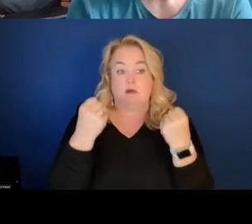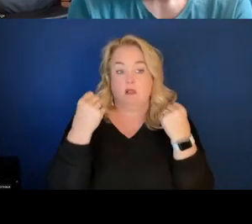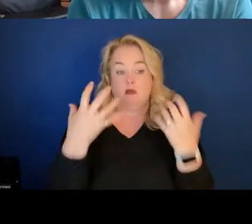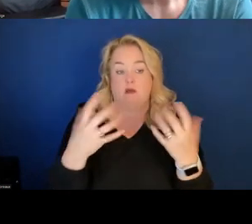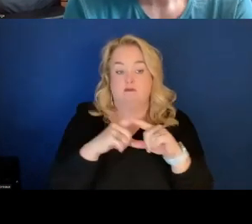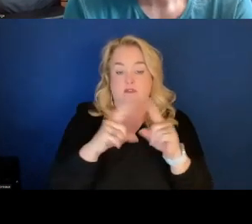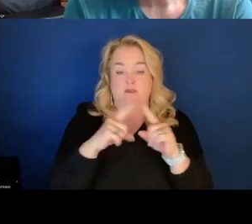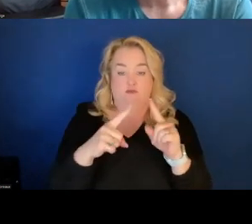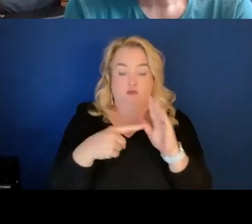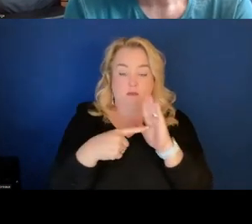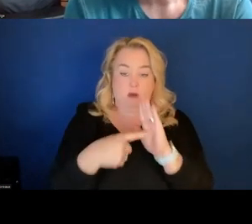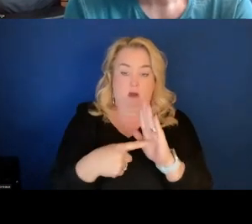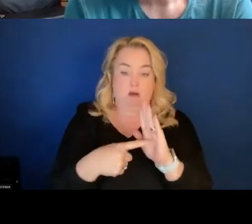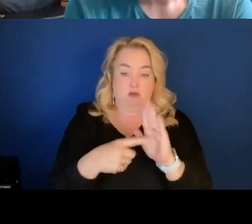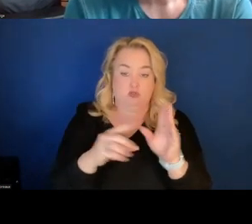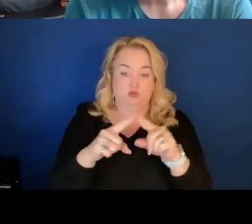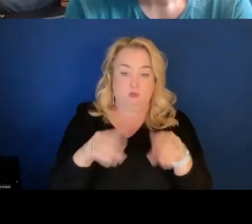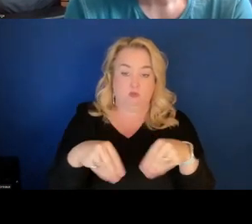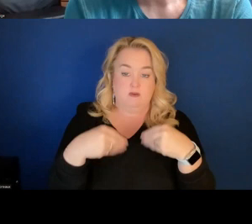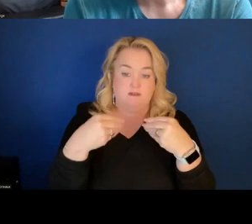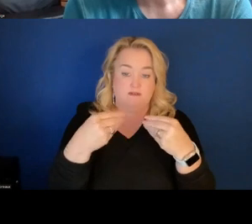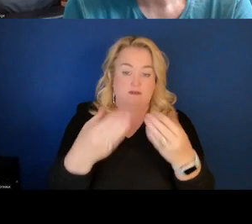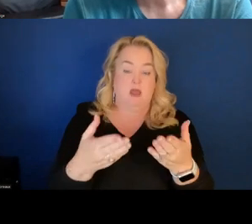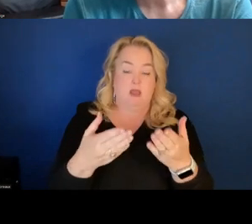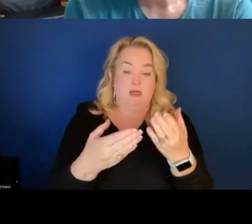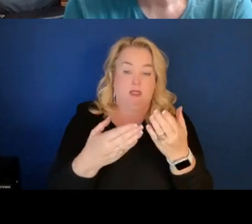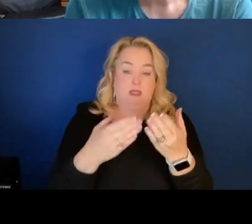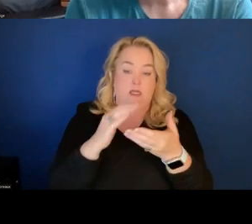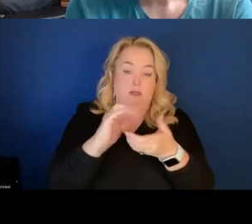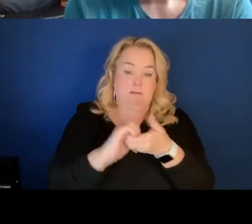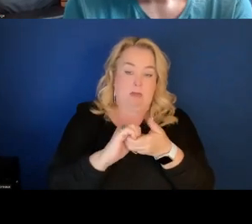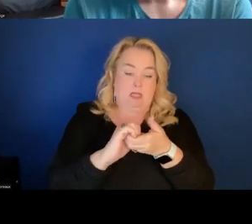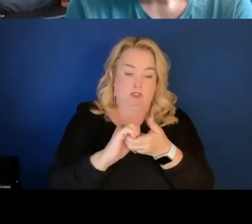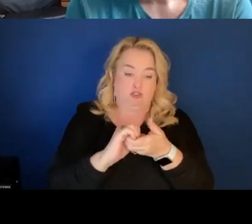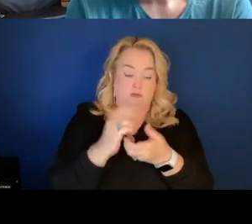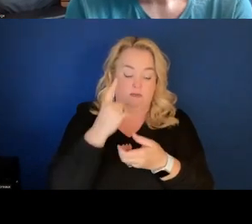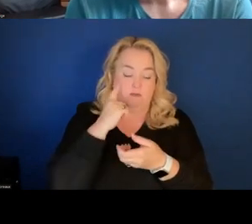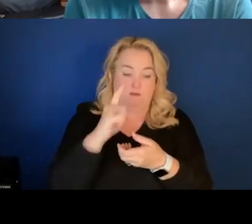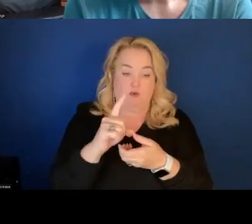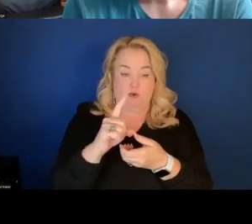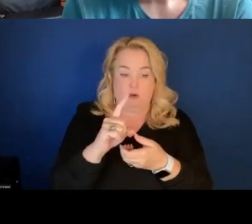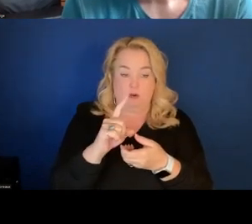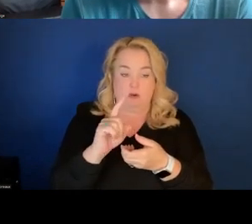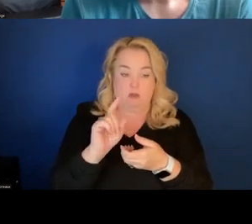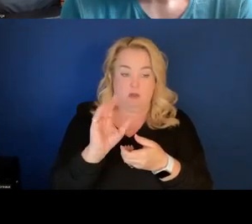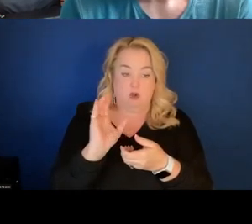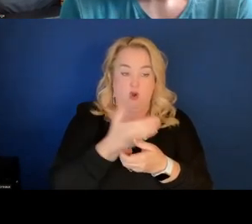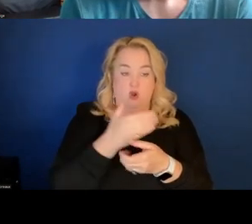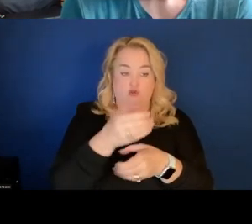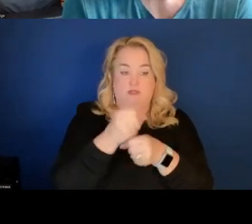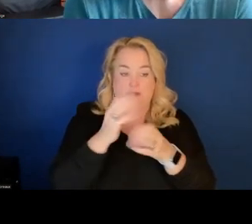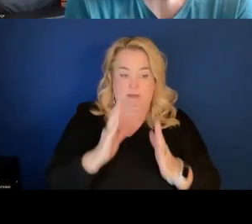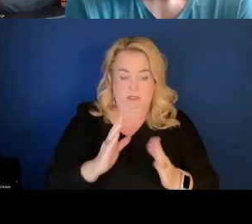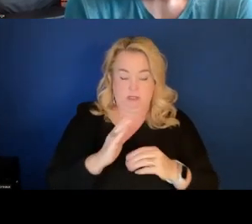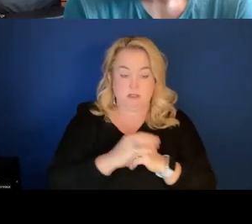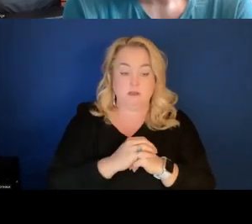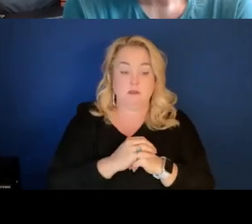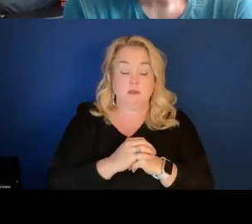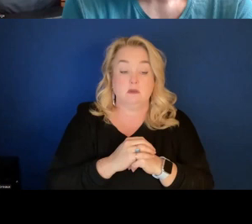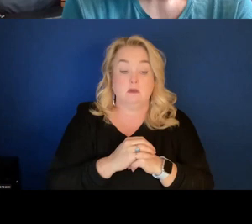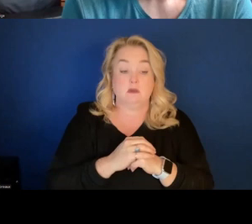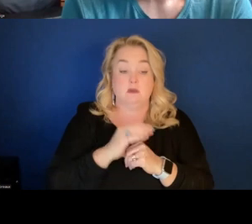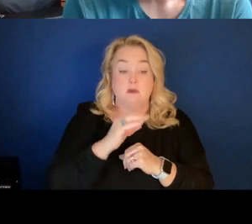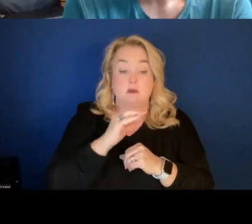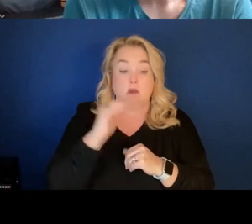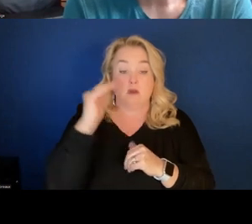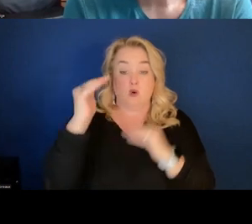offering companionship and friendly visiting to our care recipients. And as we know, adults age